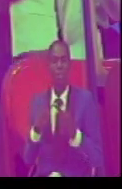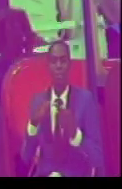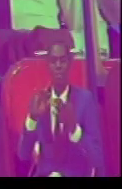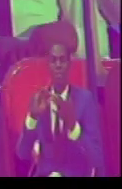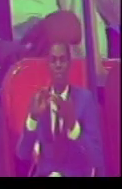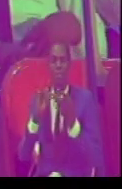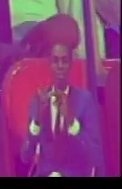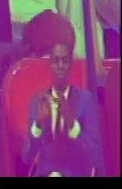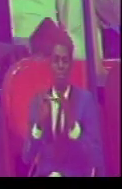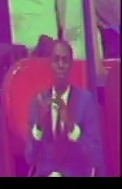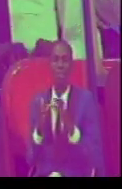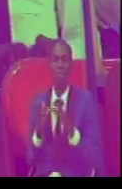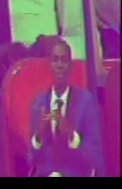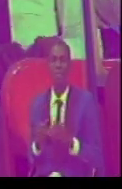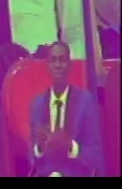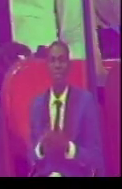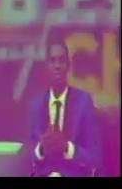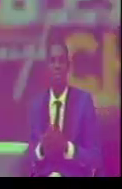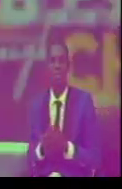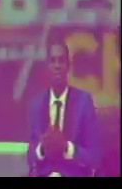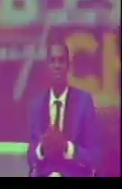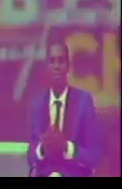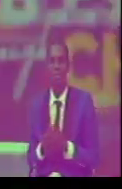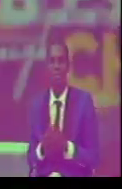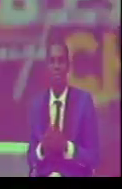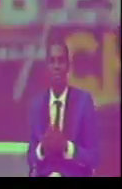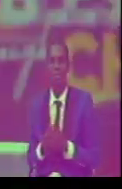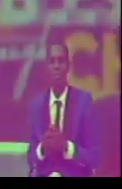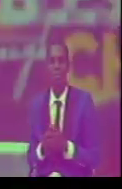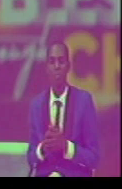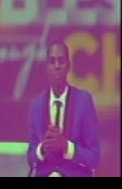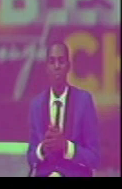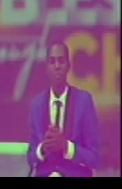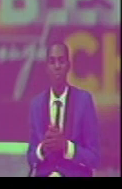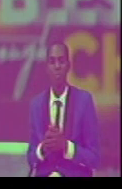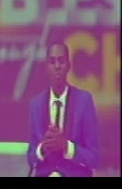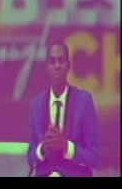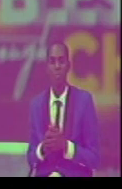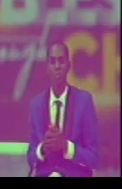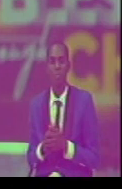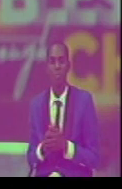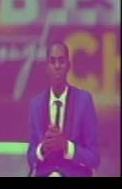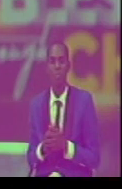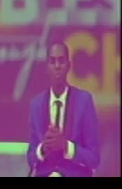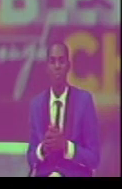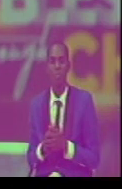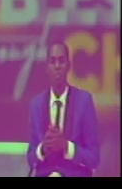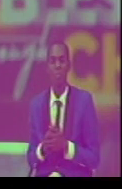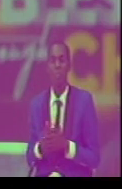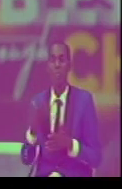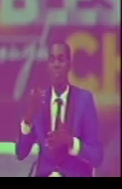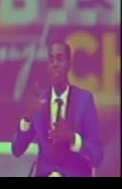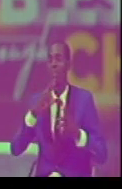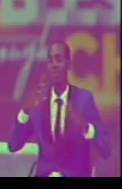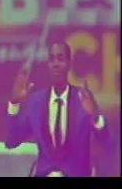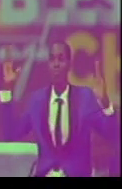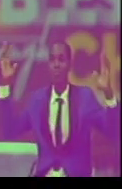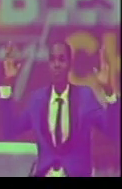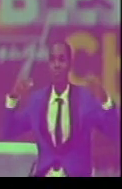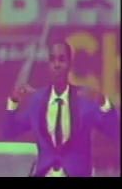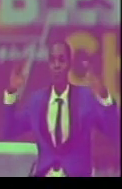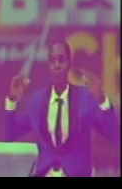Let's give chance to social media and to other locations all over the world. Yes, from social